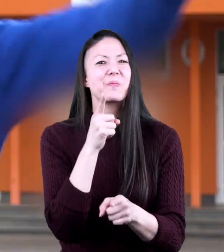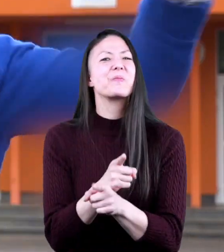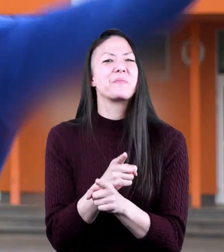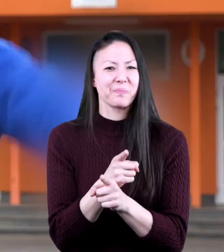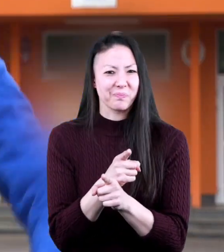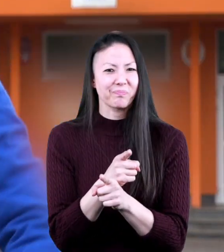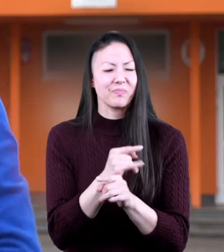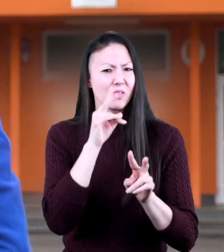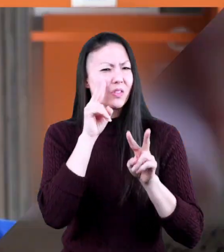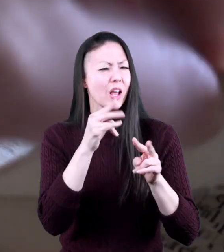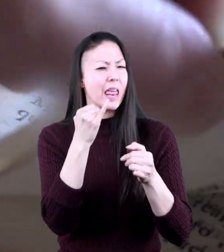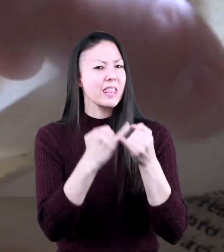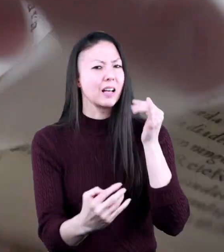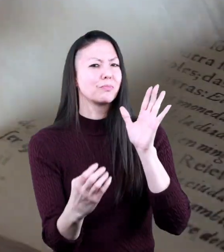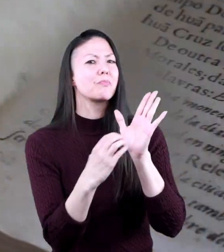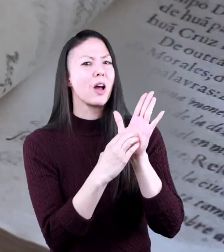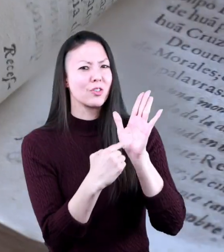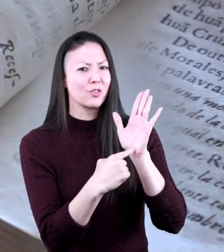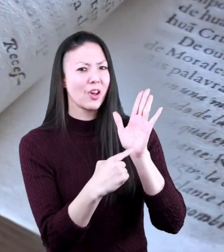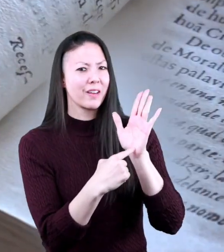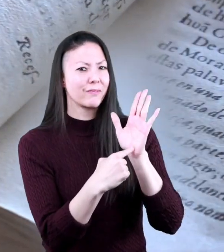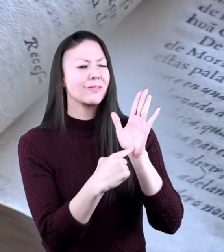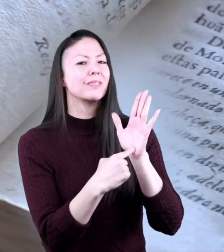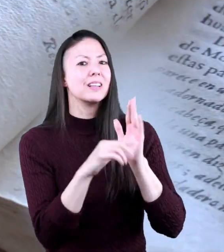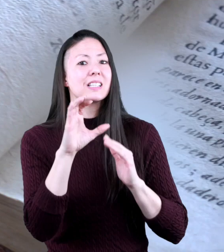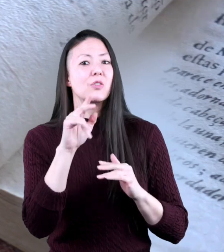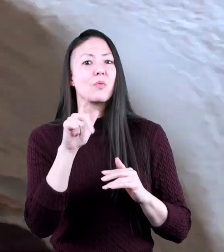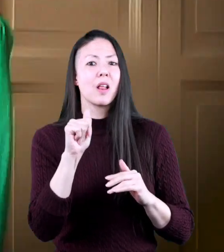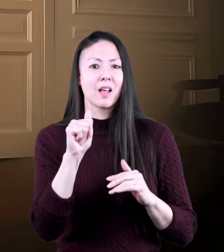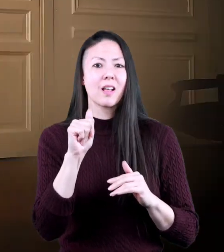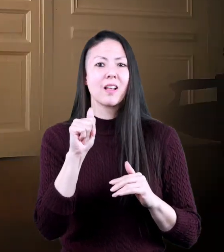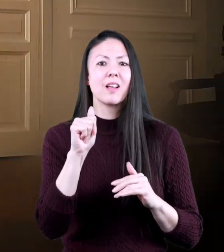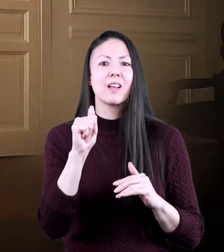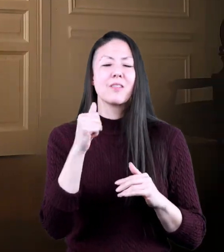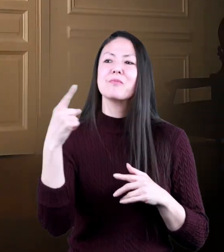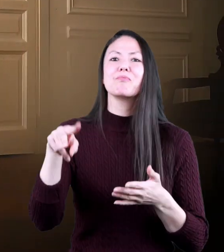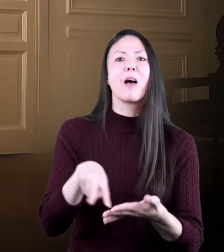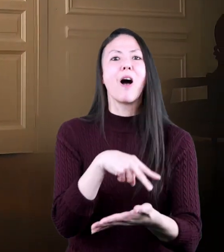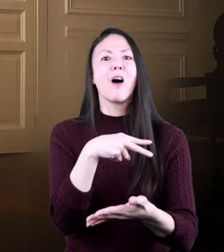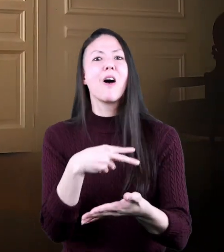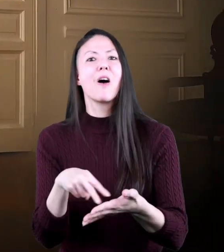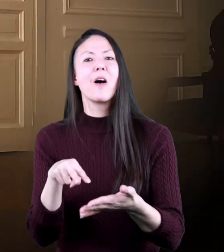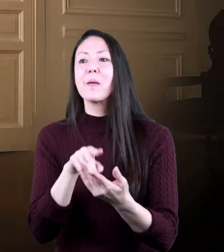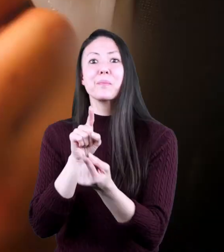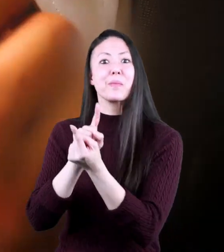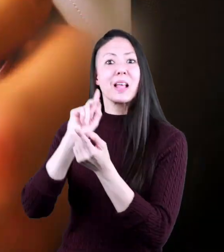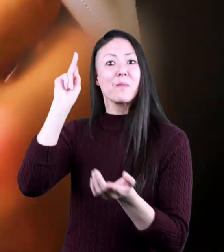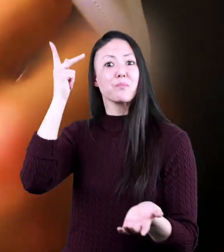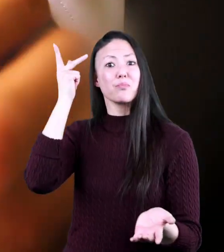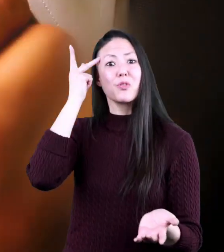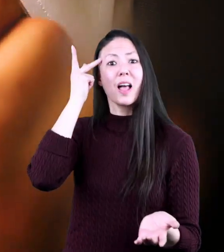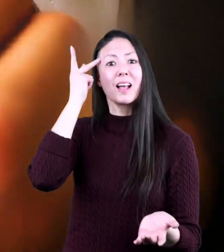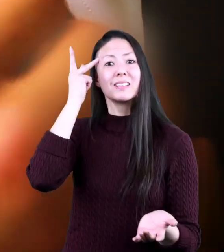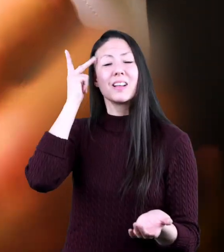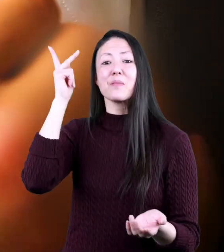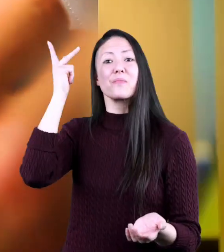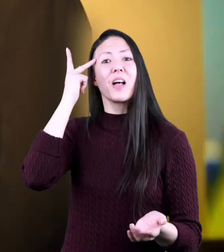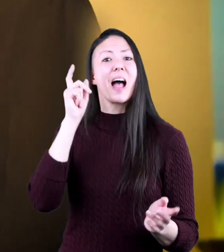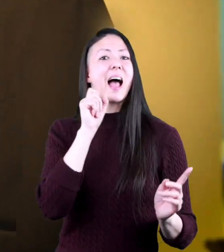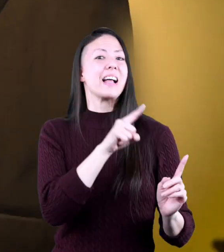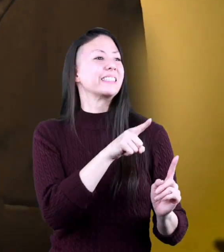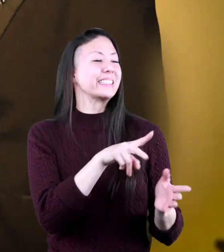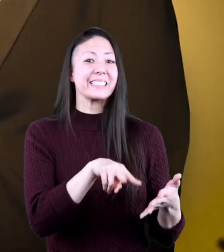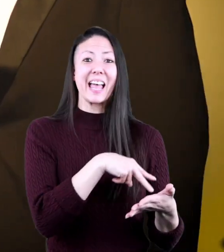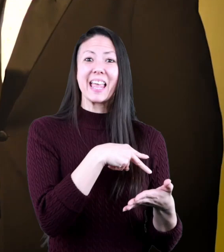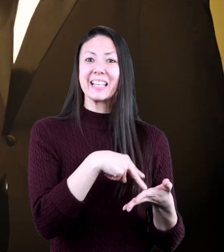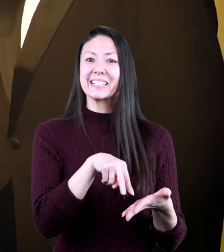right. Let's look at the last paragraph. Cinderella went to the ball. She met the prince. The